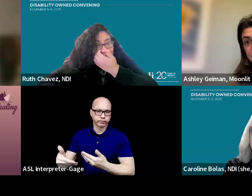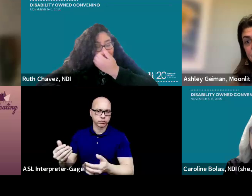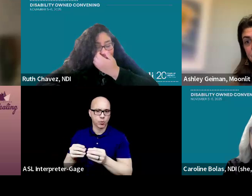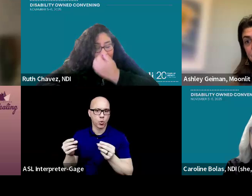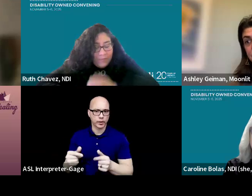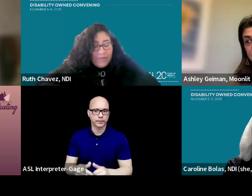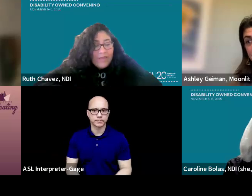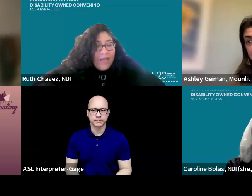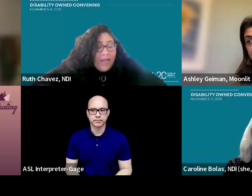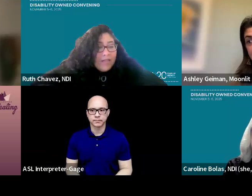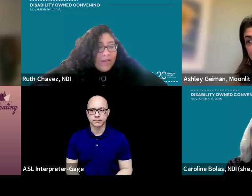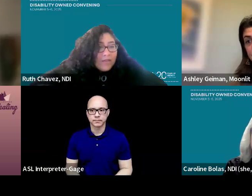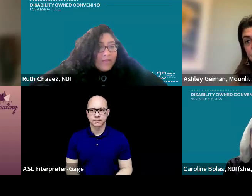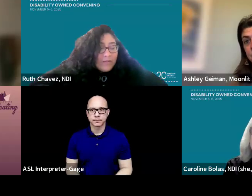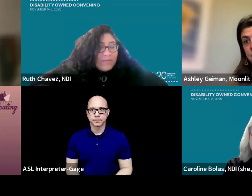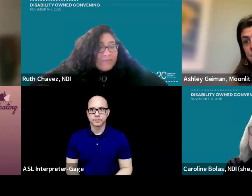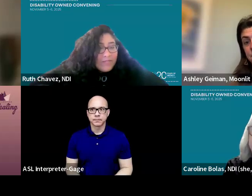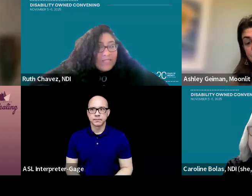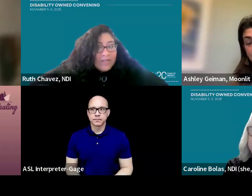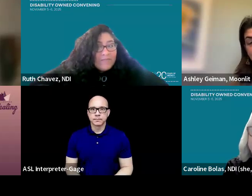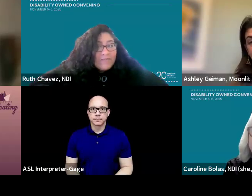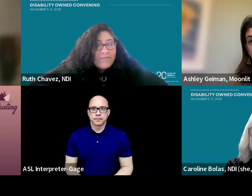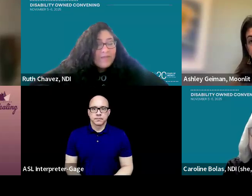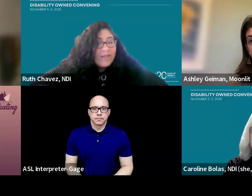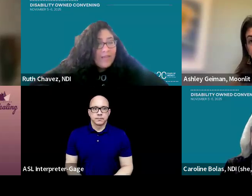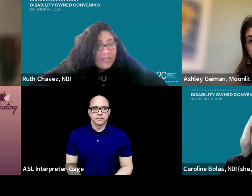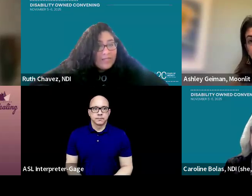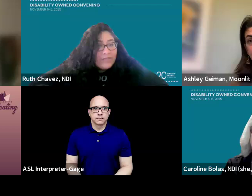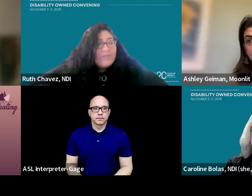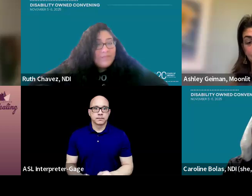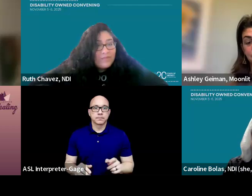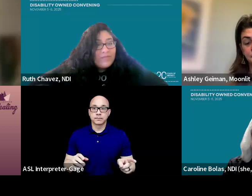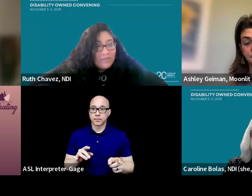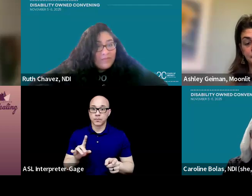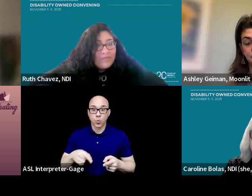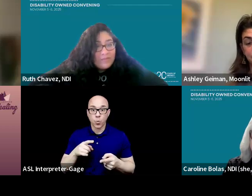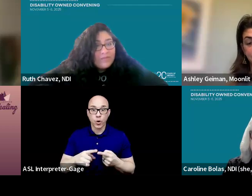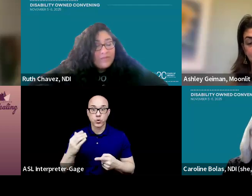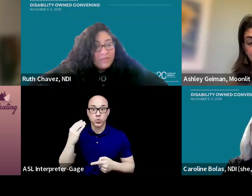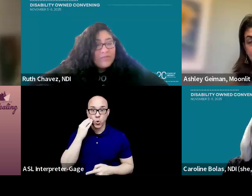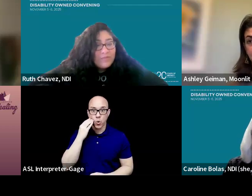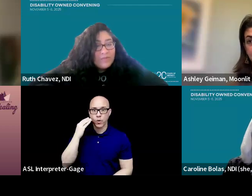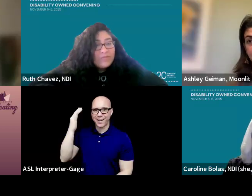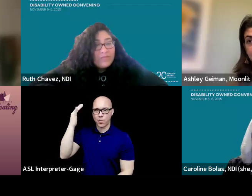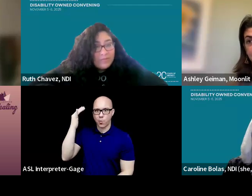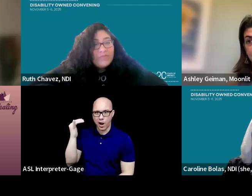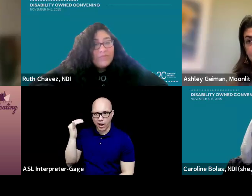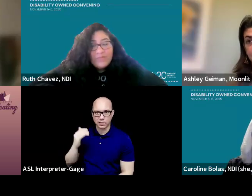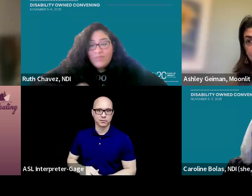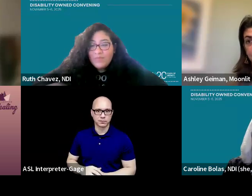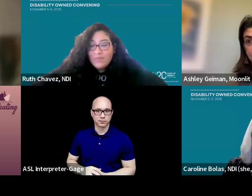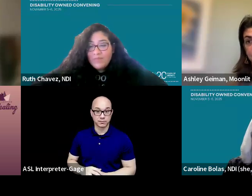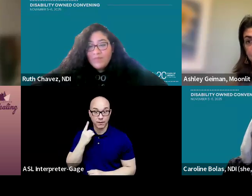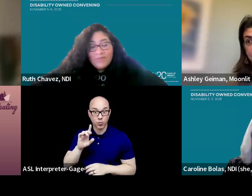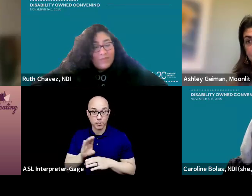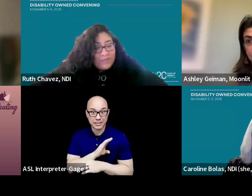looks like So I think when you know your why is really important in business. So when